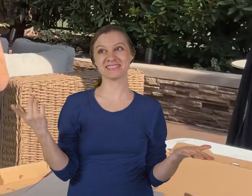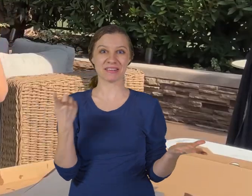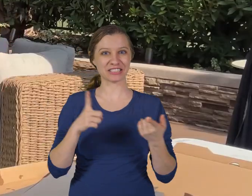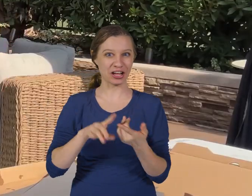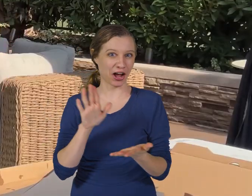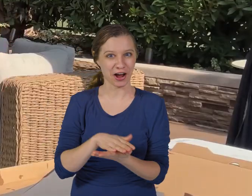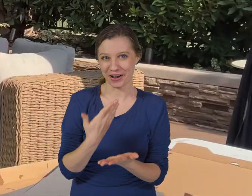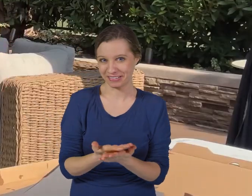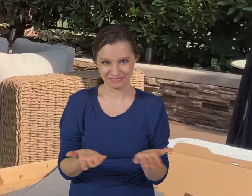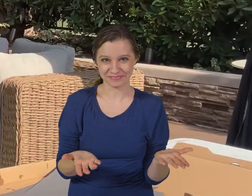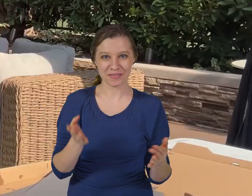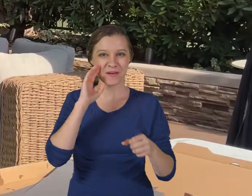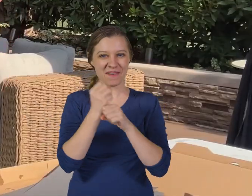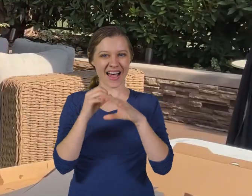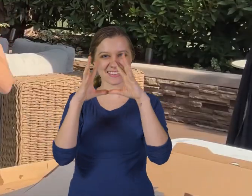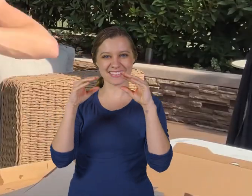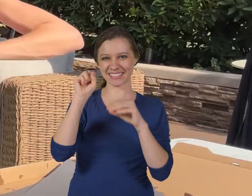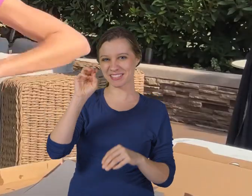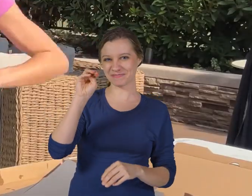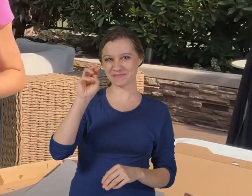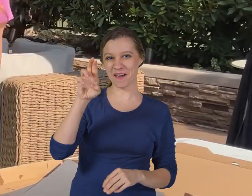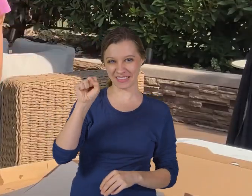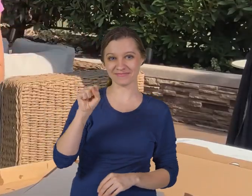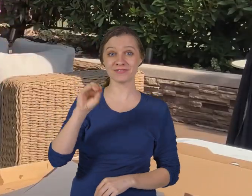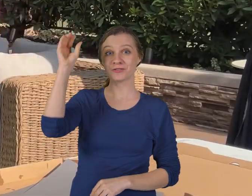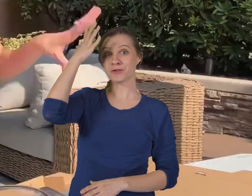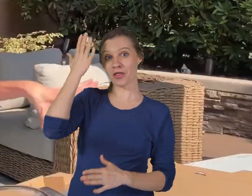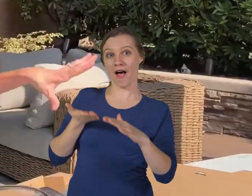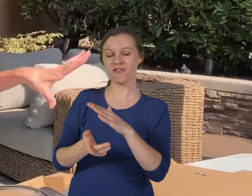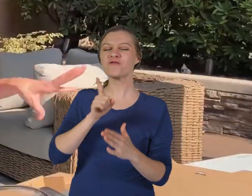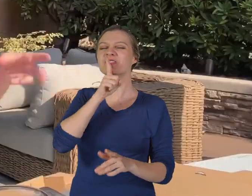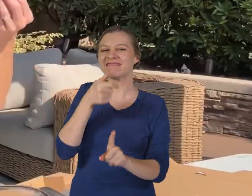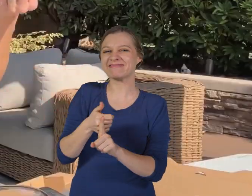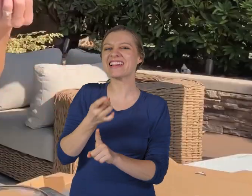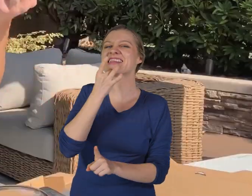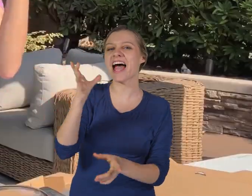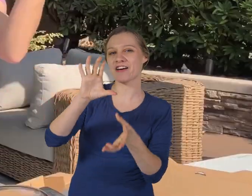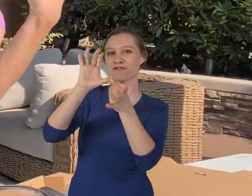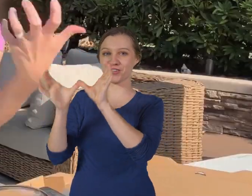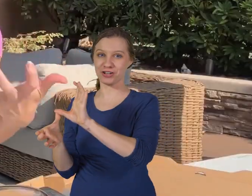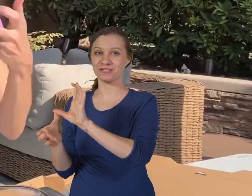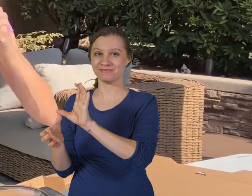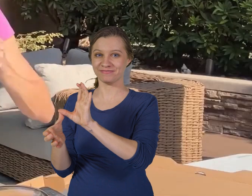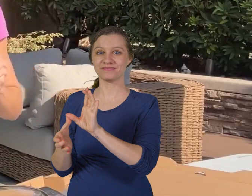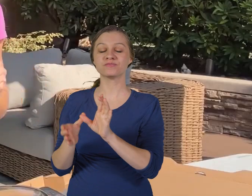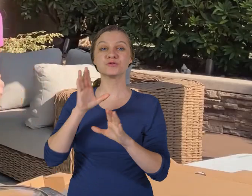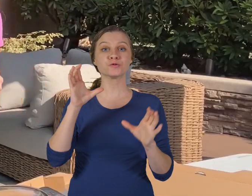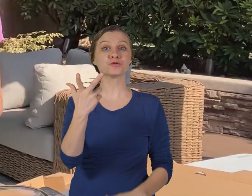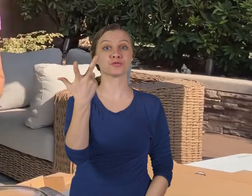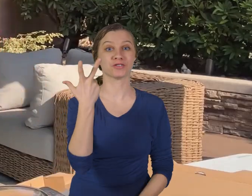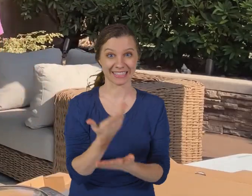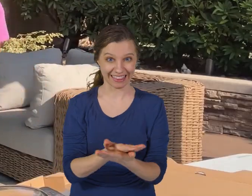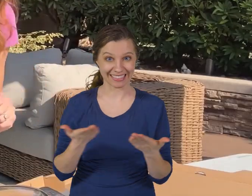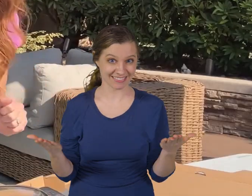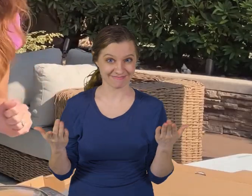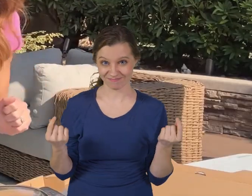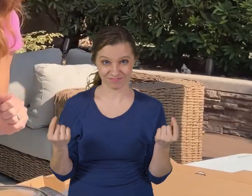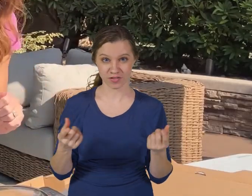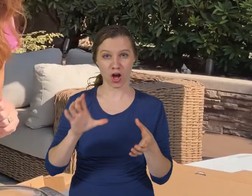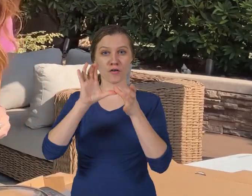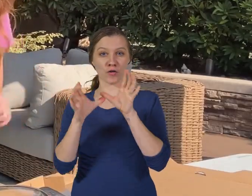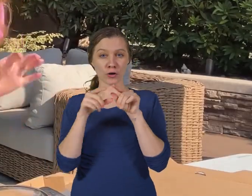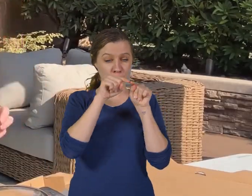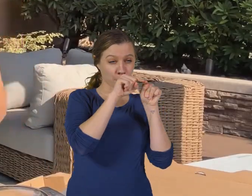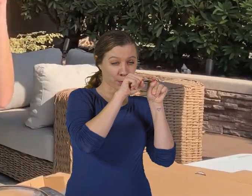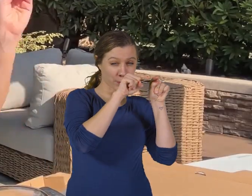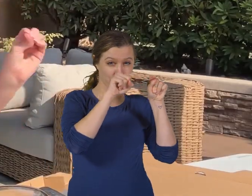bowl, and finally something to cook. We will be making s'mores. Our solar oven is really a light converter. We will be doing